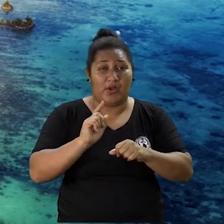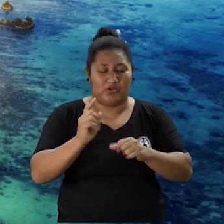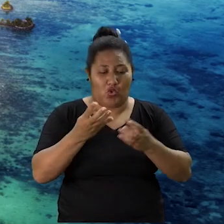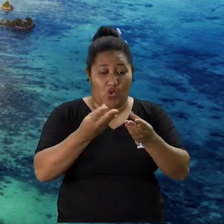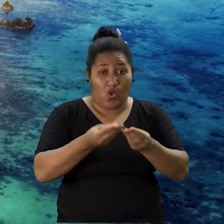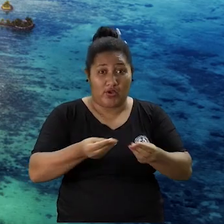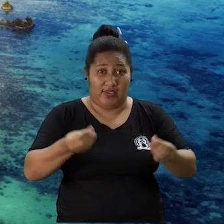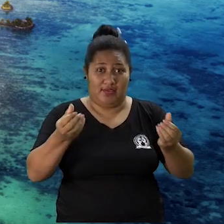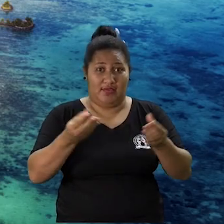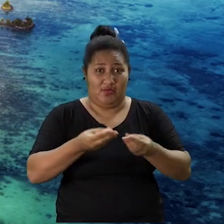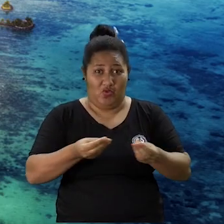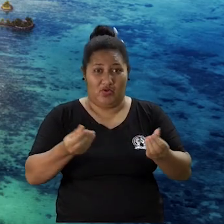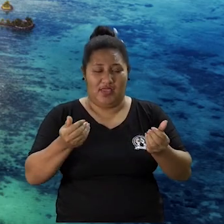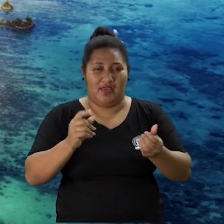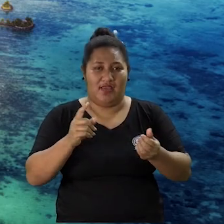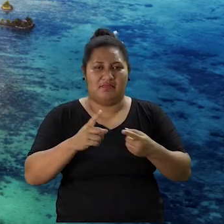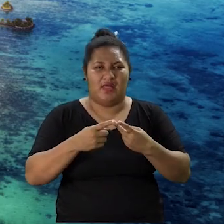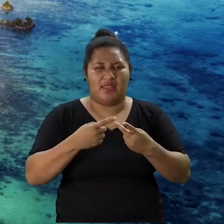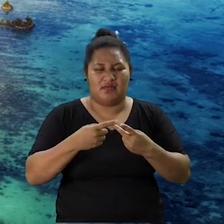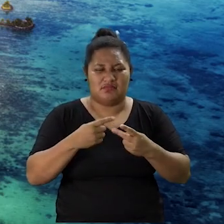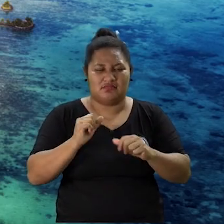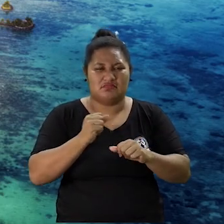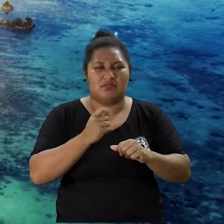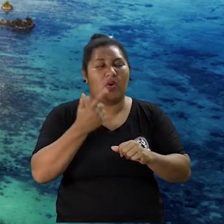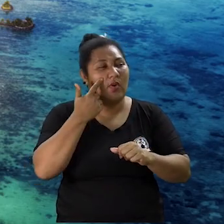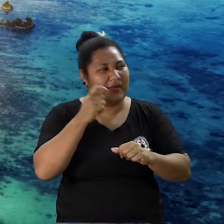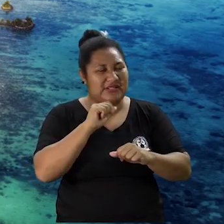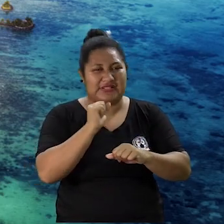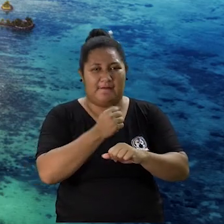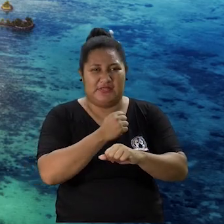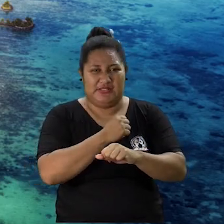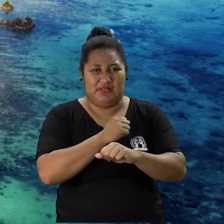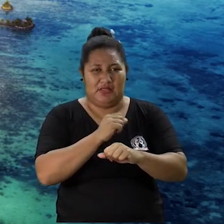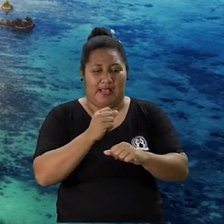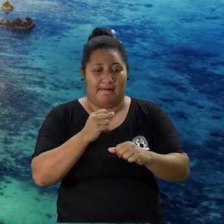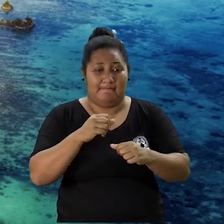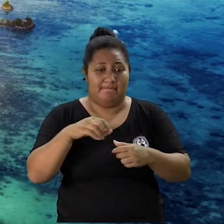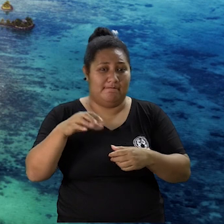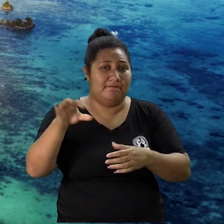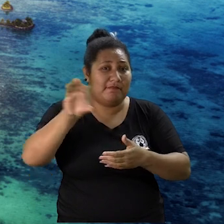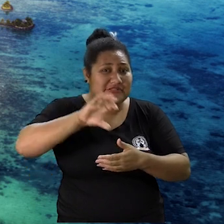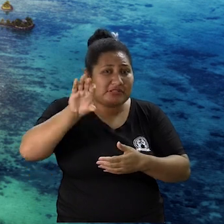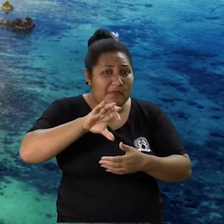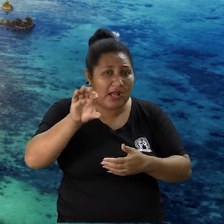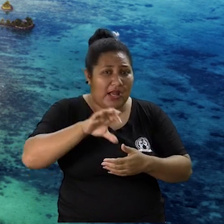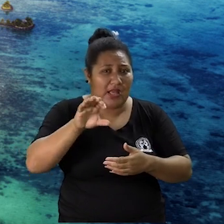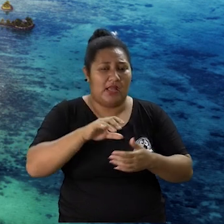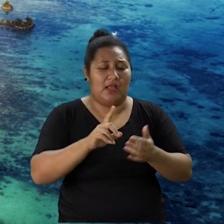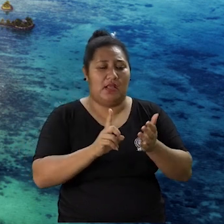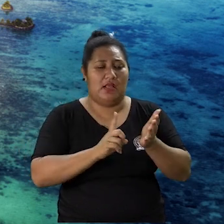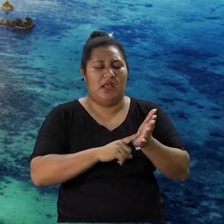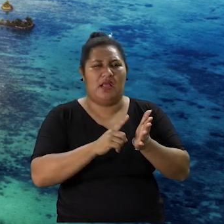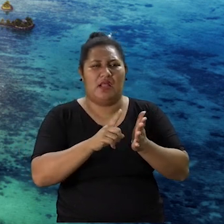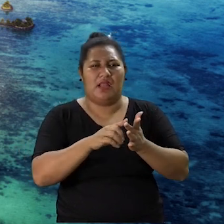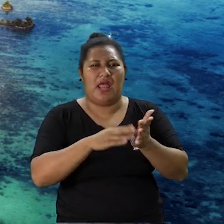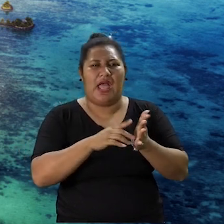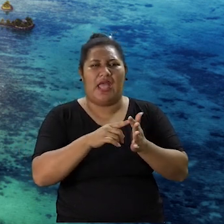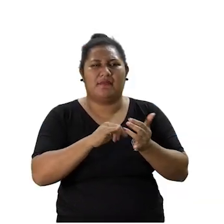onione maniso ma mo me le sami o le masima o le maale o le limestone o